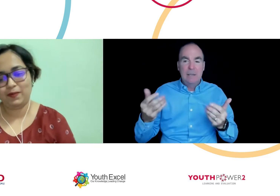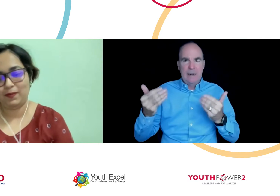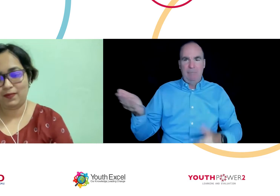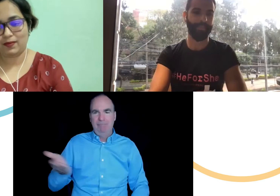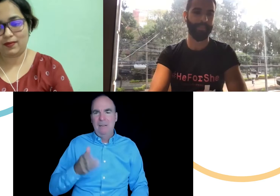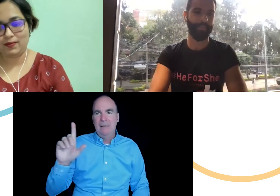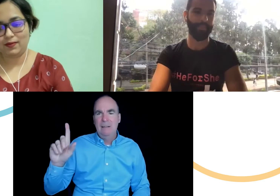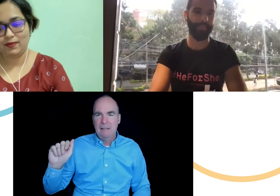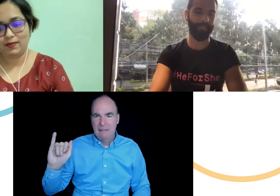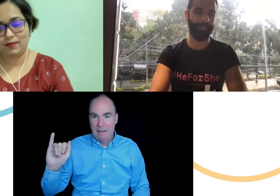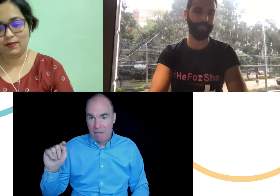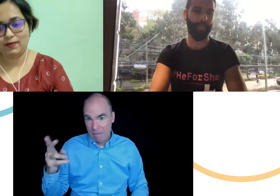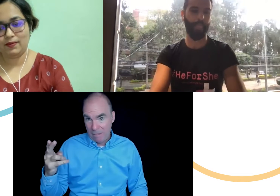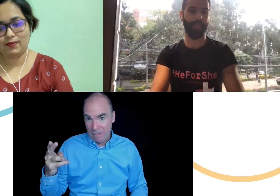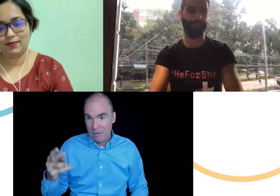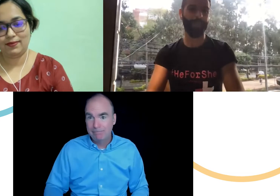stage.